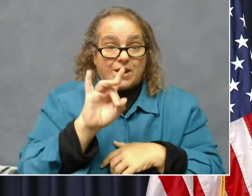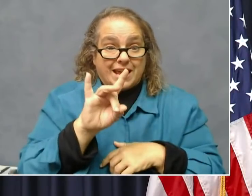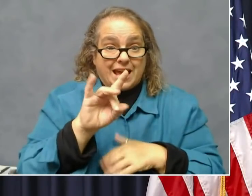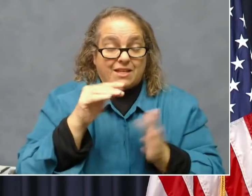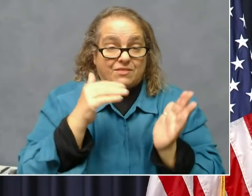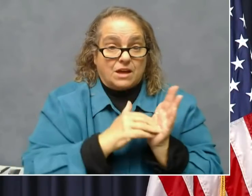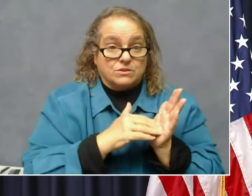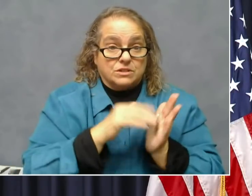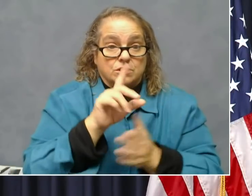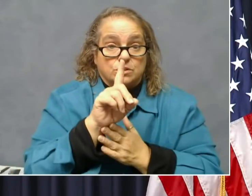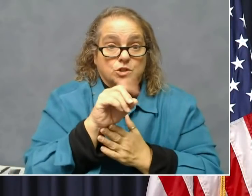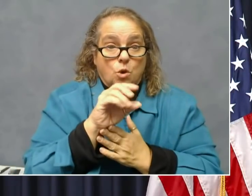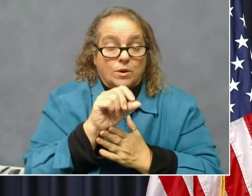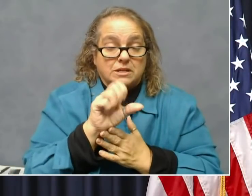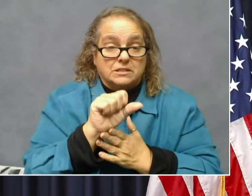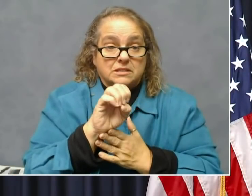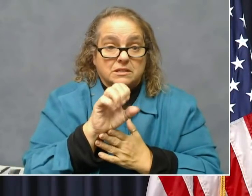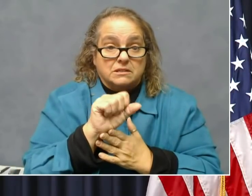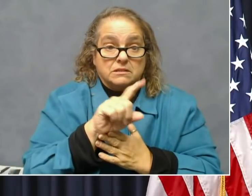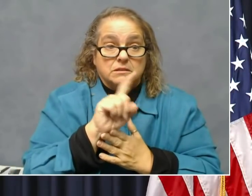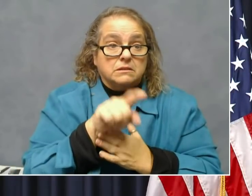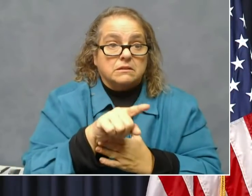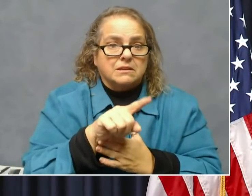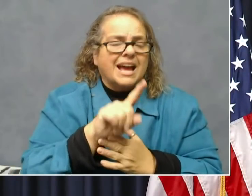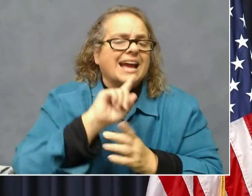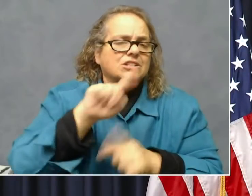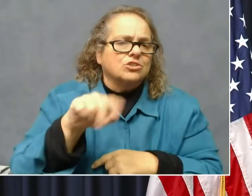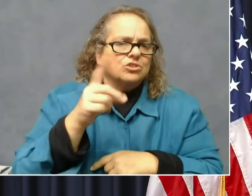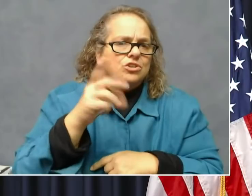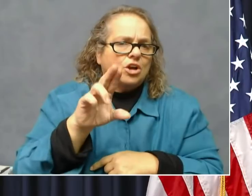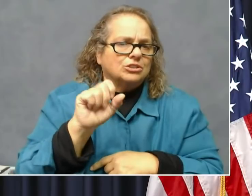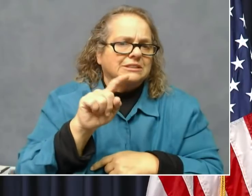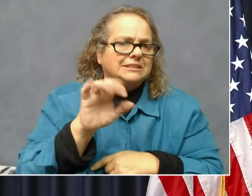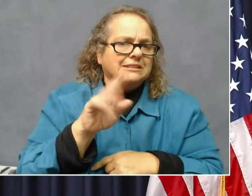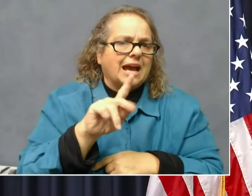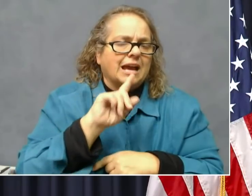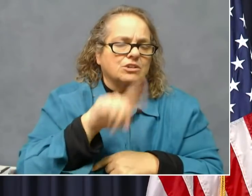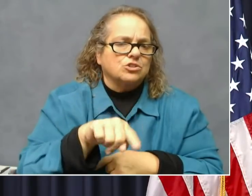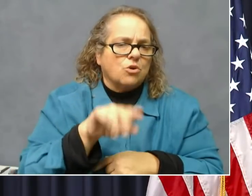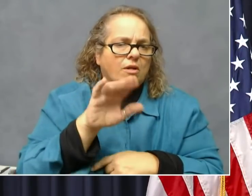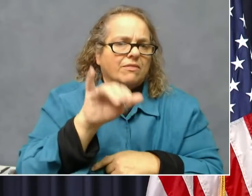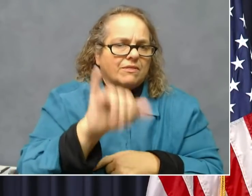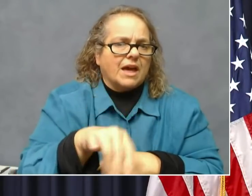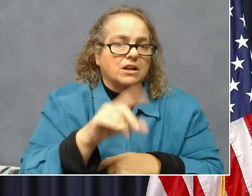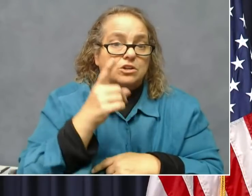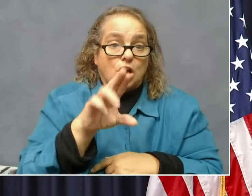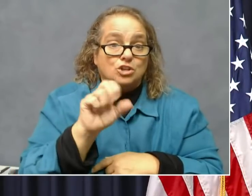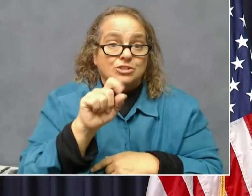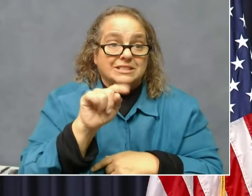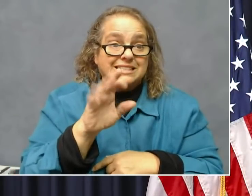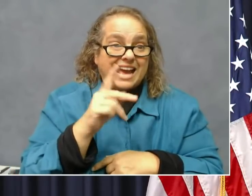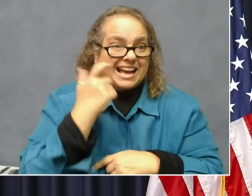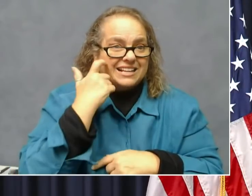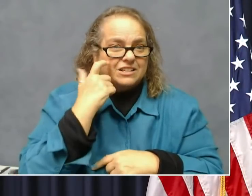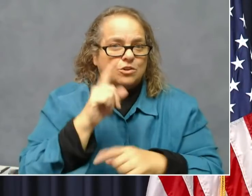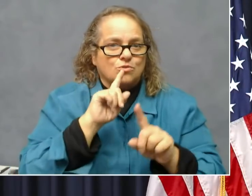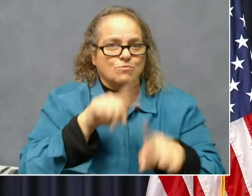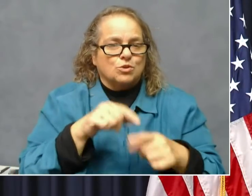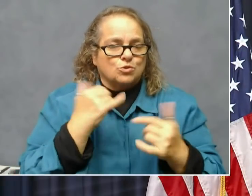Let's send that over to Dr. Stack because he just put out his opinion on that today. And let's hear from him directly.